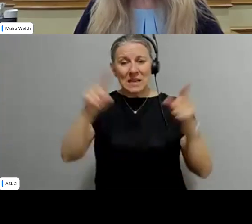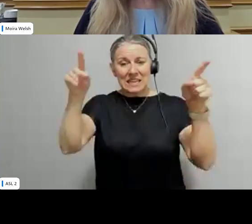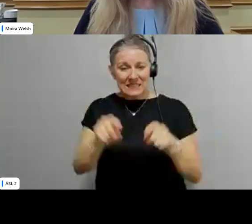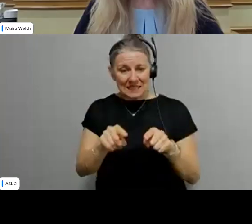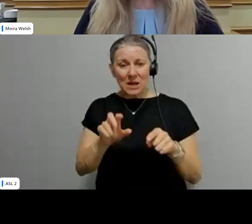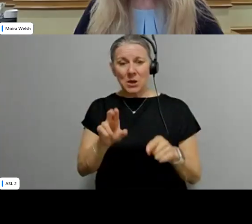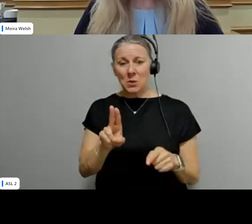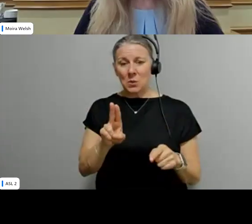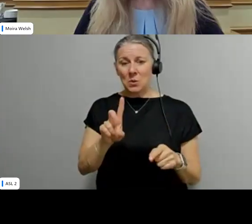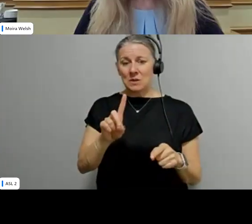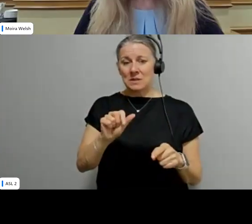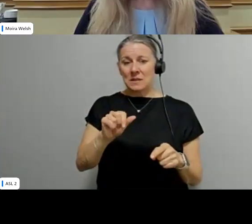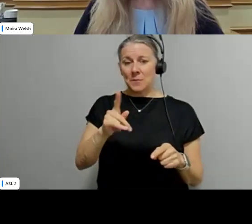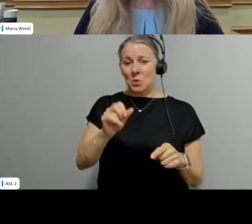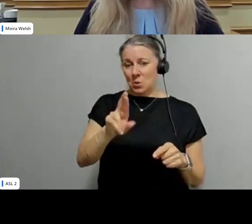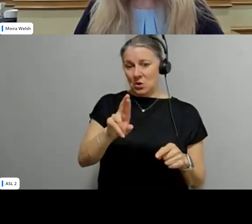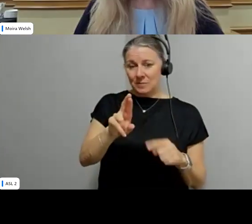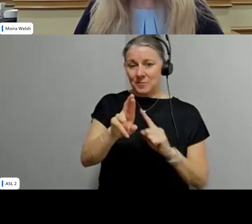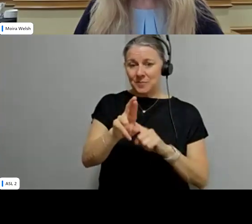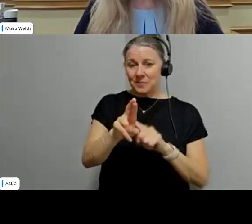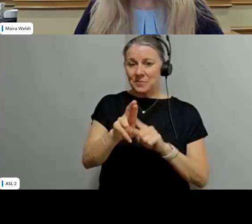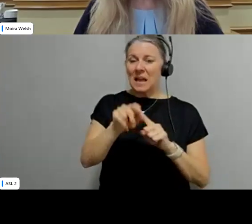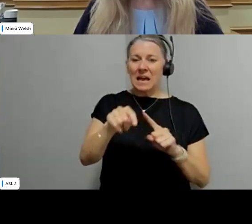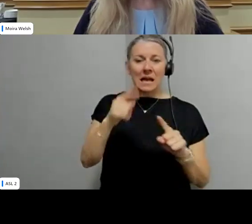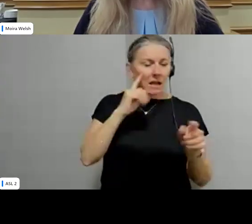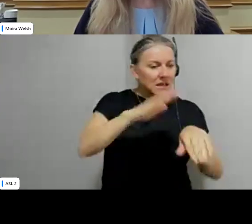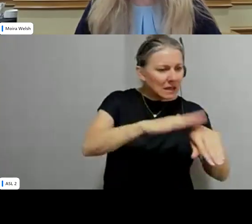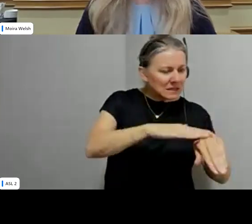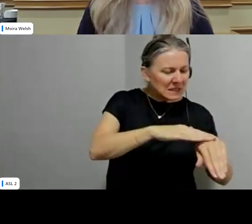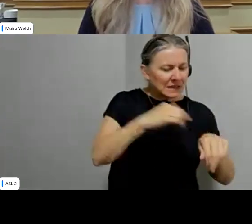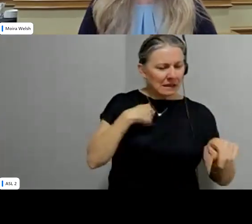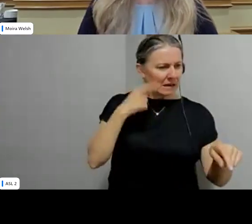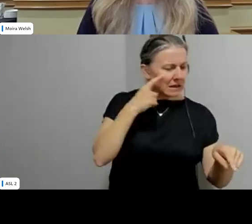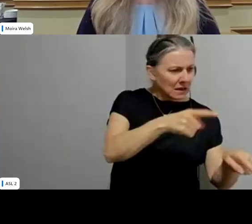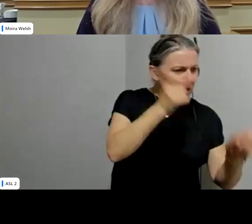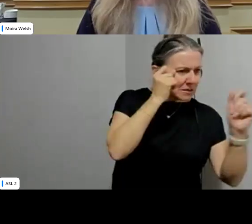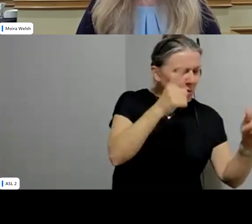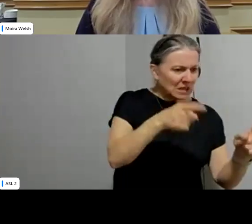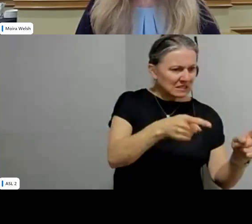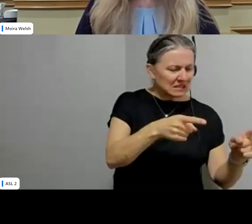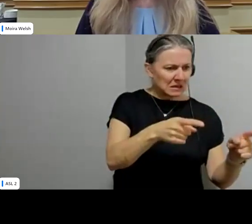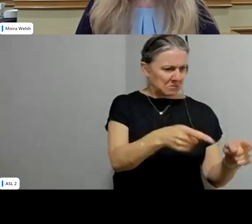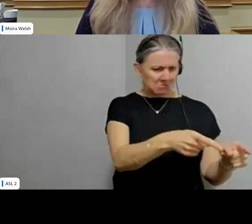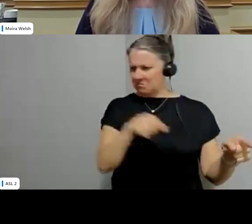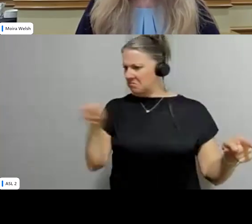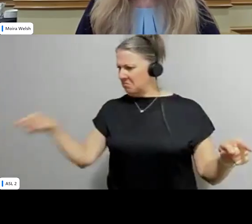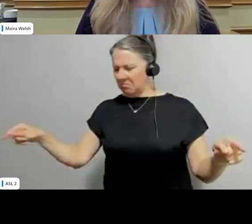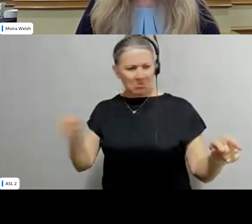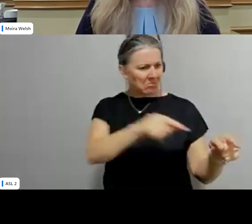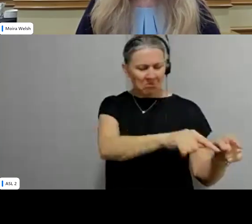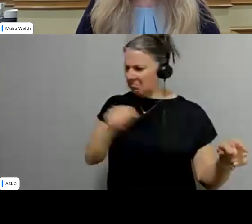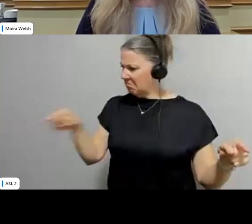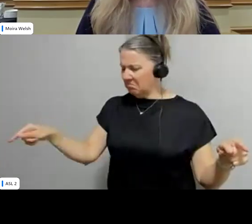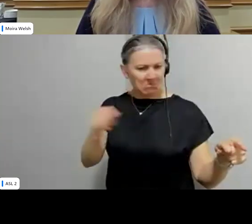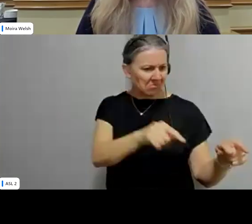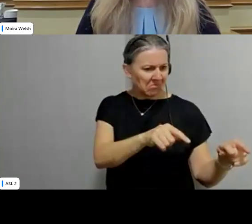about the comments that they said were exactly what I just heard in Halifax. You need to be an Olympic sprinter to get across the street in